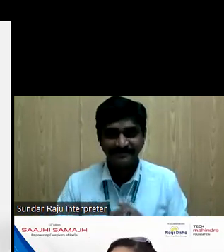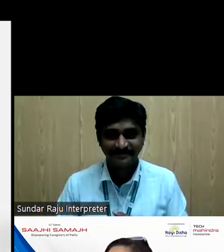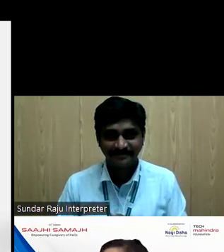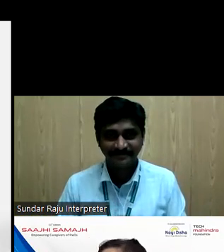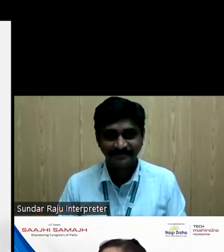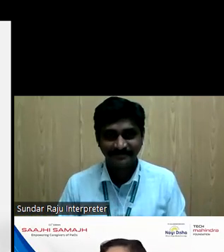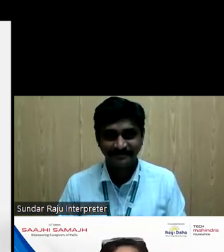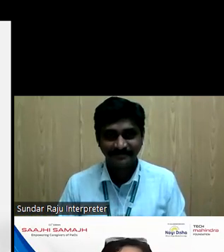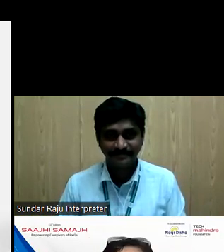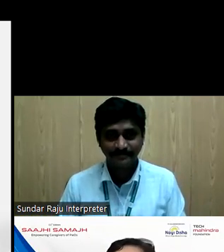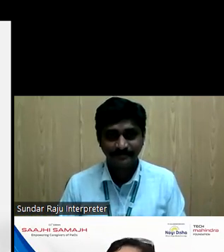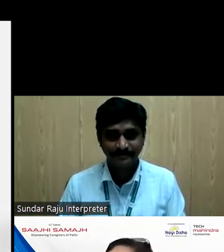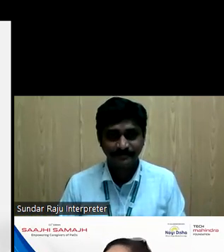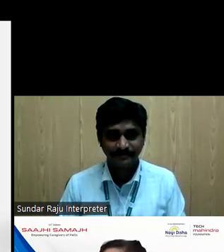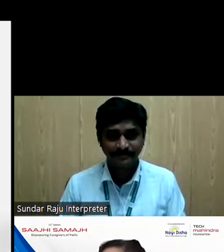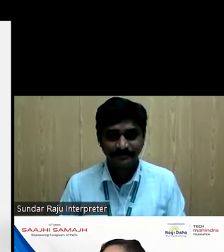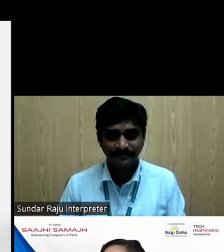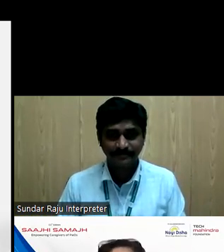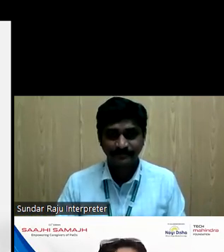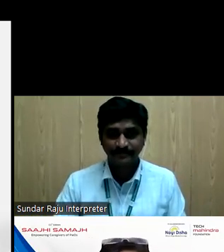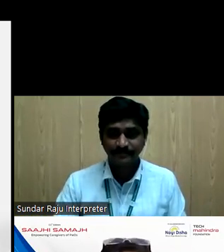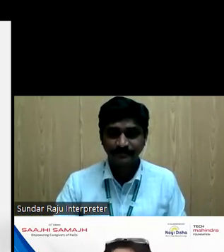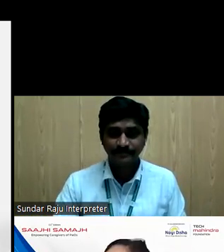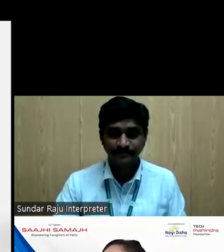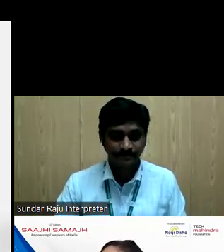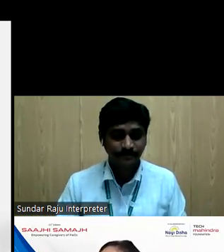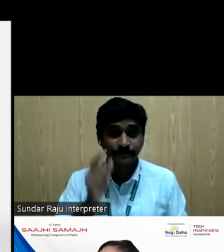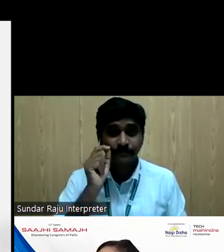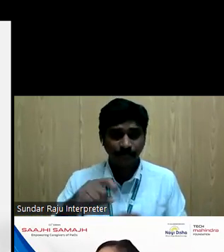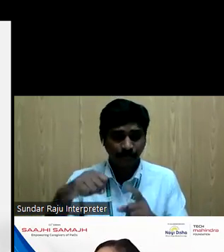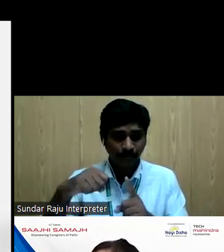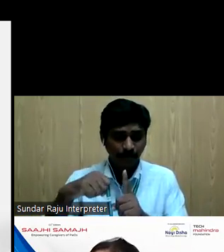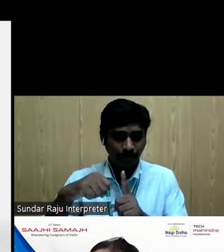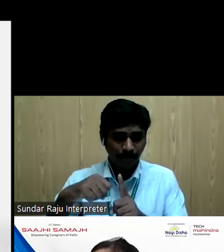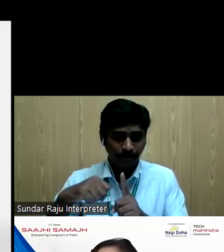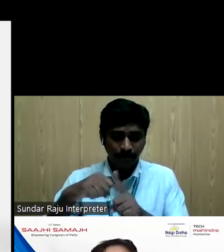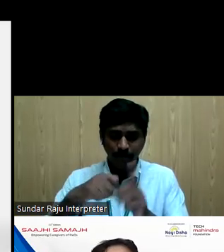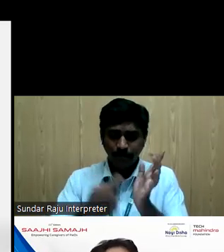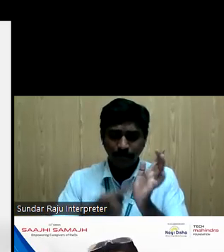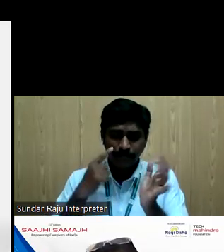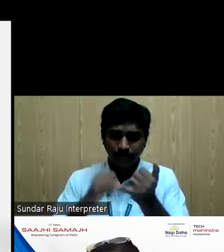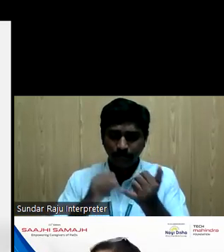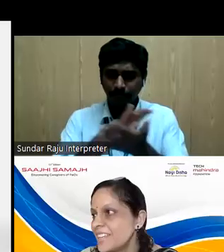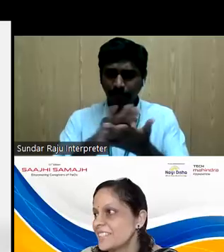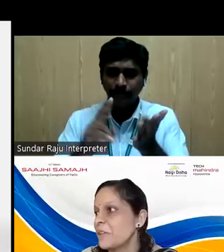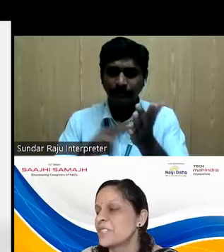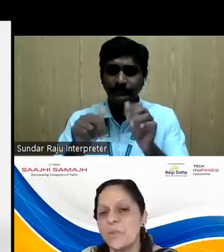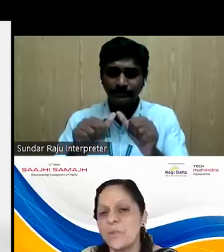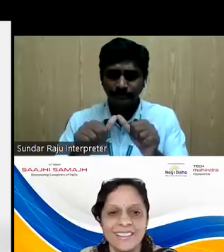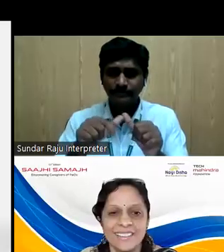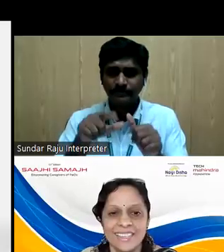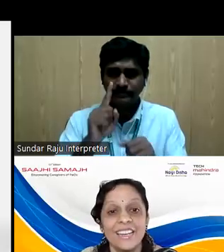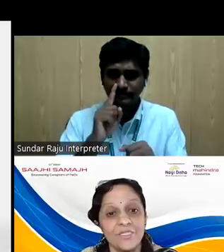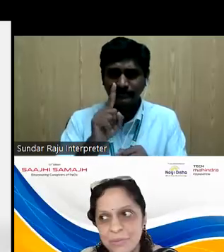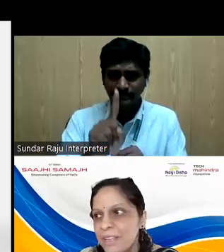We then have Krishna. Krishna is a young parent from Raipur. Krishna's son is 4.5 years old. His name